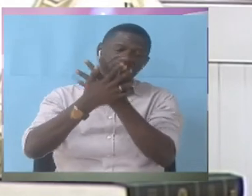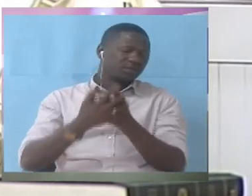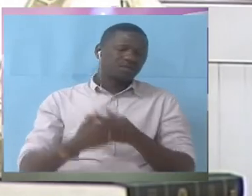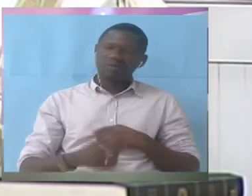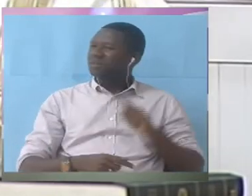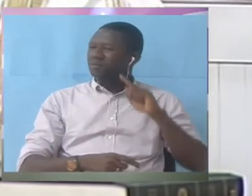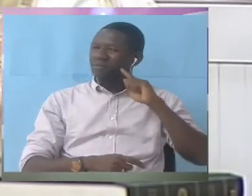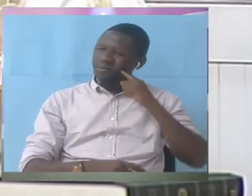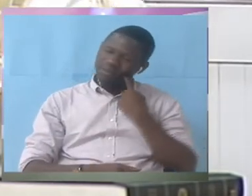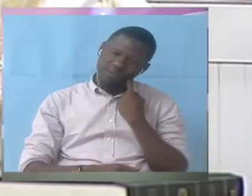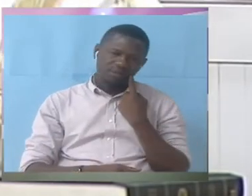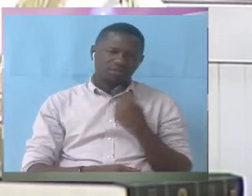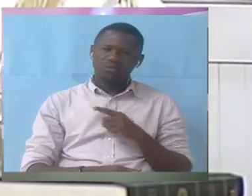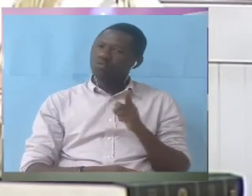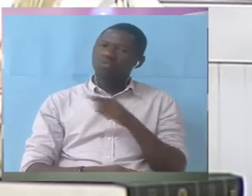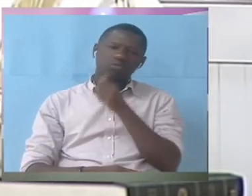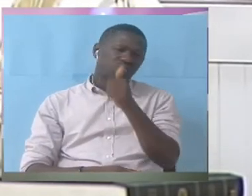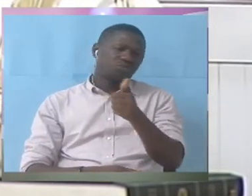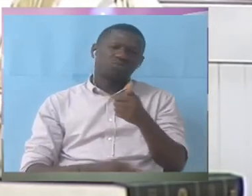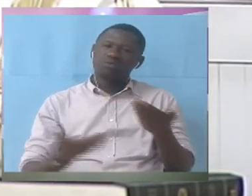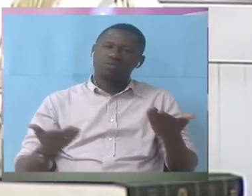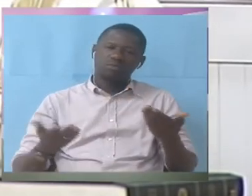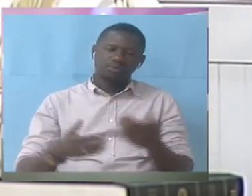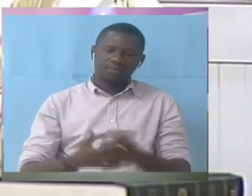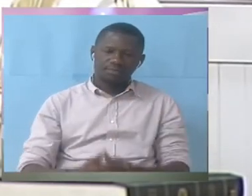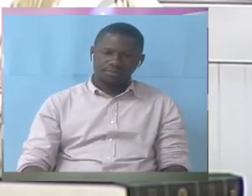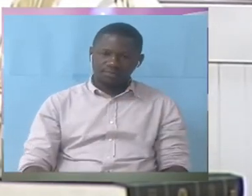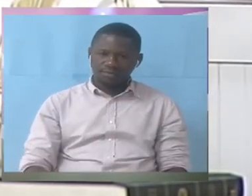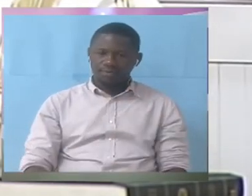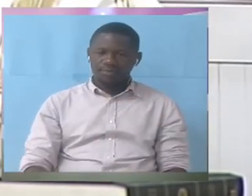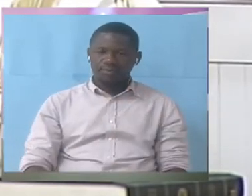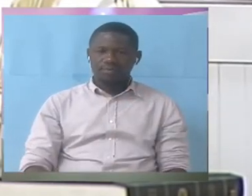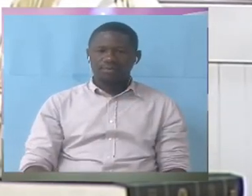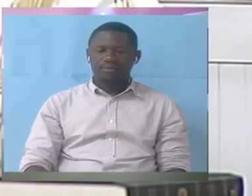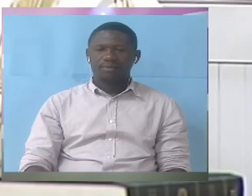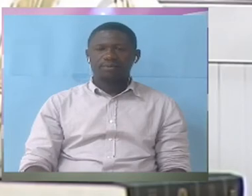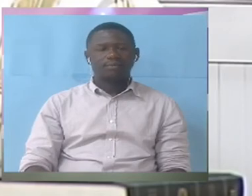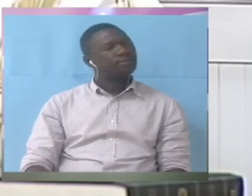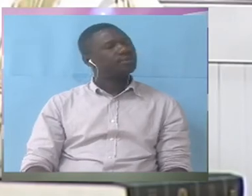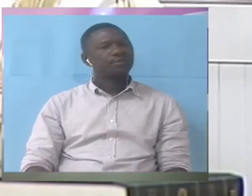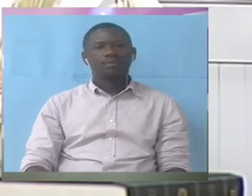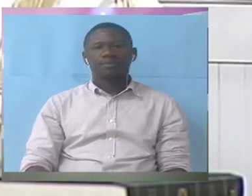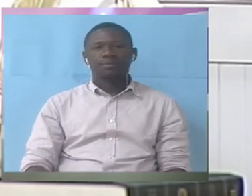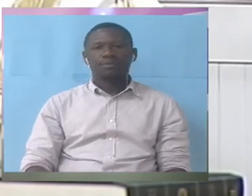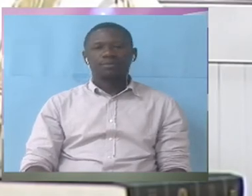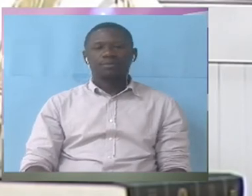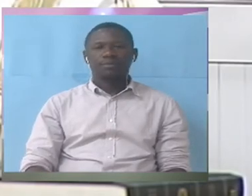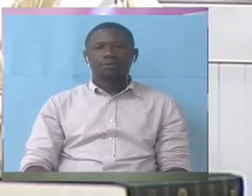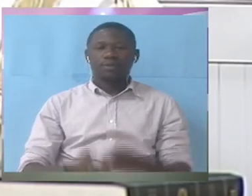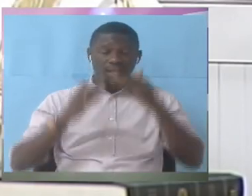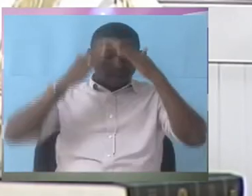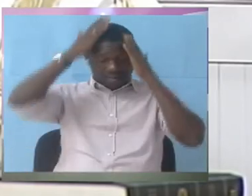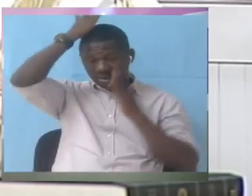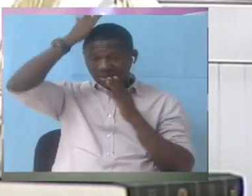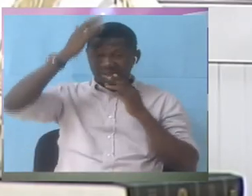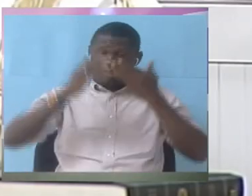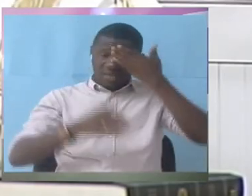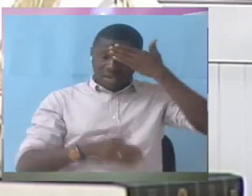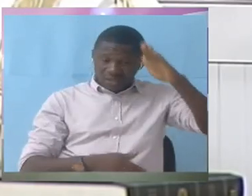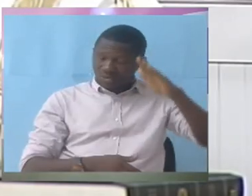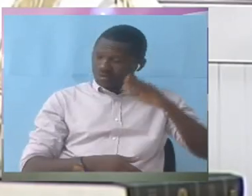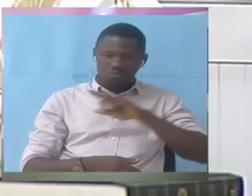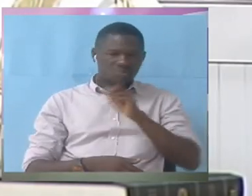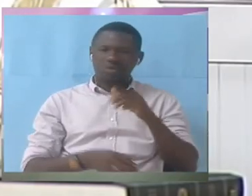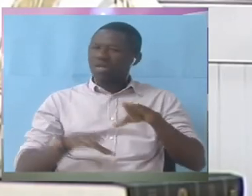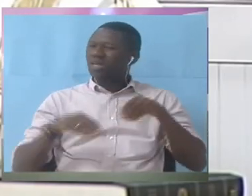soldar gi ak ño xamne dañ fété souf nga tejj leen ci prison bi lolu mom du mbiri soldar military discipline doesn't allow that